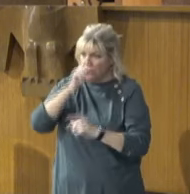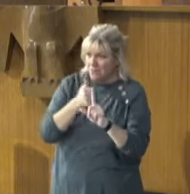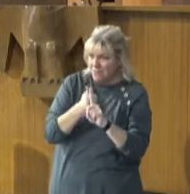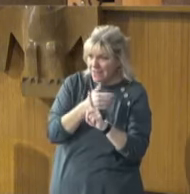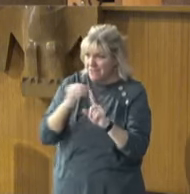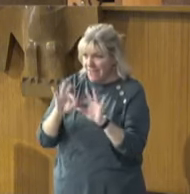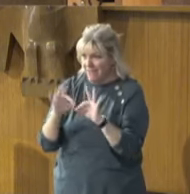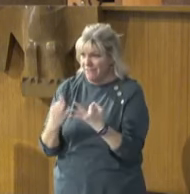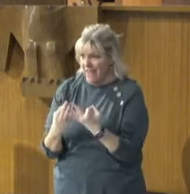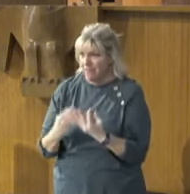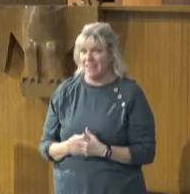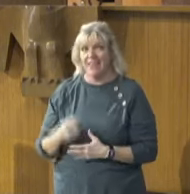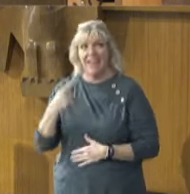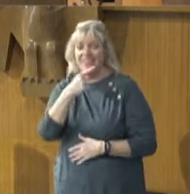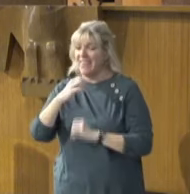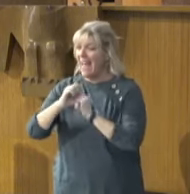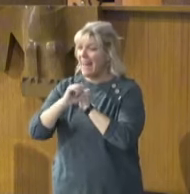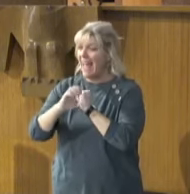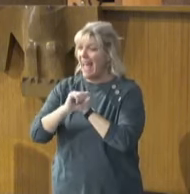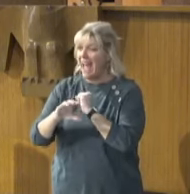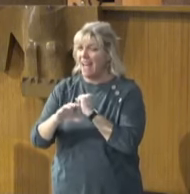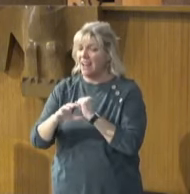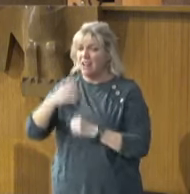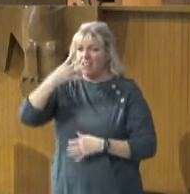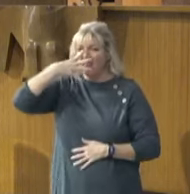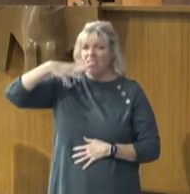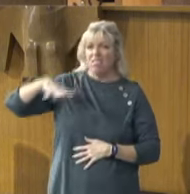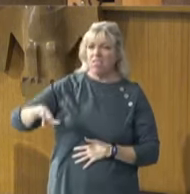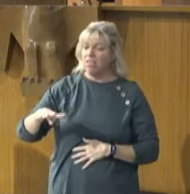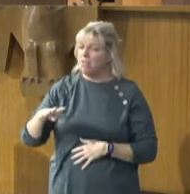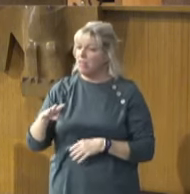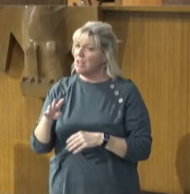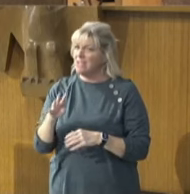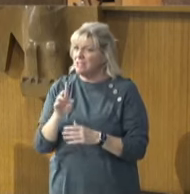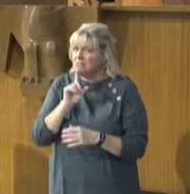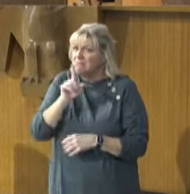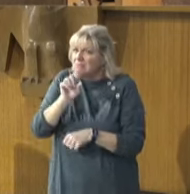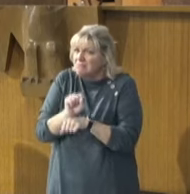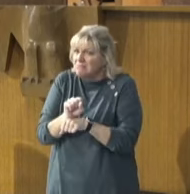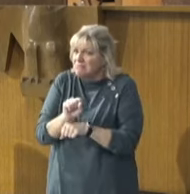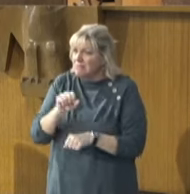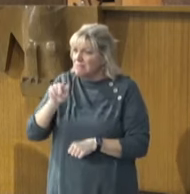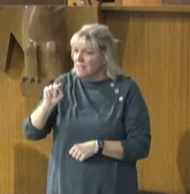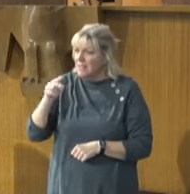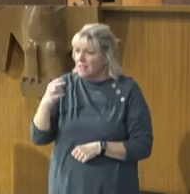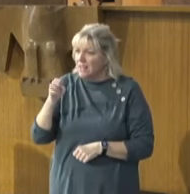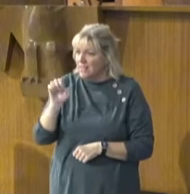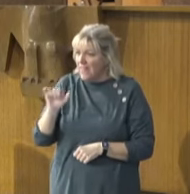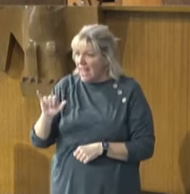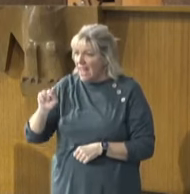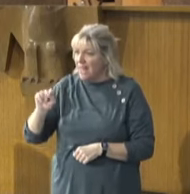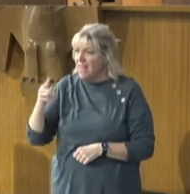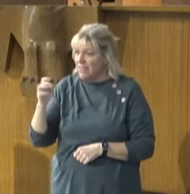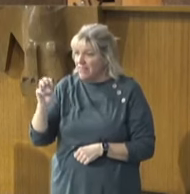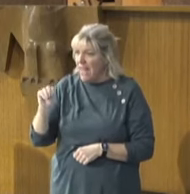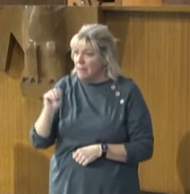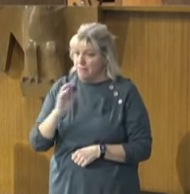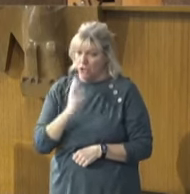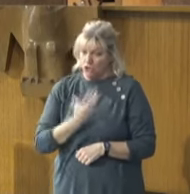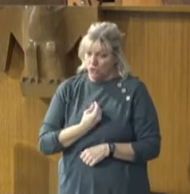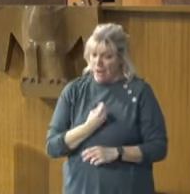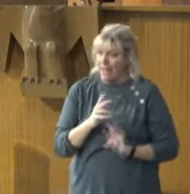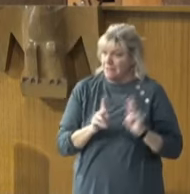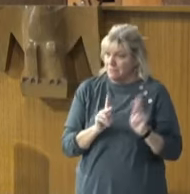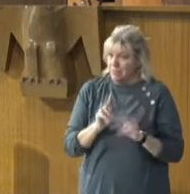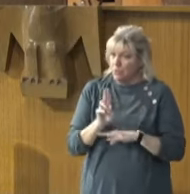The ad completely dismisses the validity of they, them pronouns, which are not only used by the transgender siblings